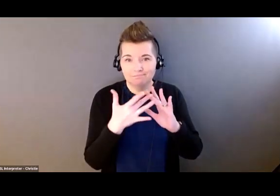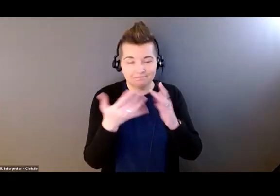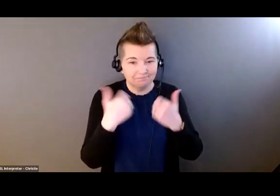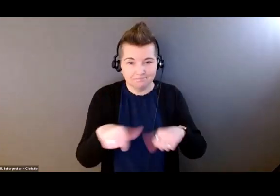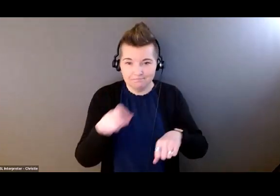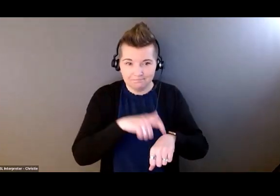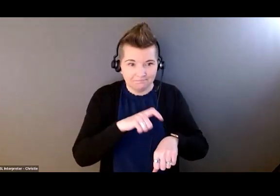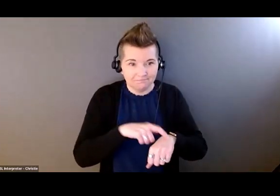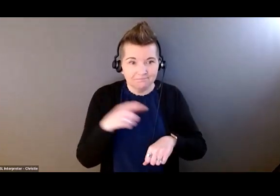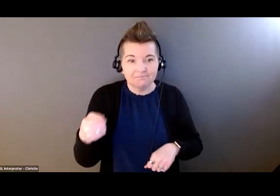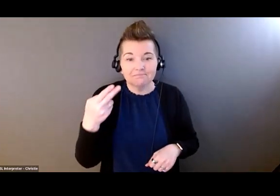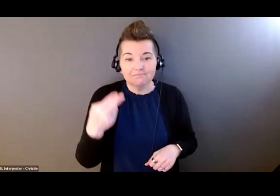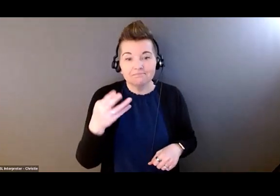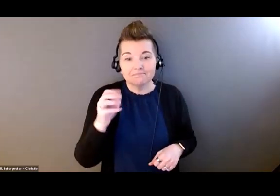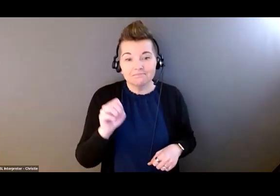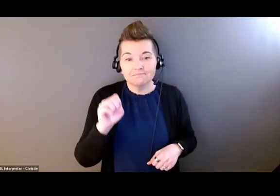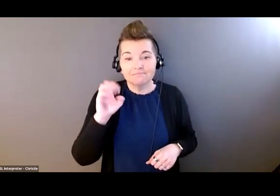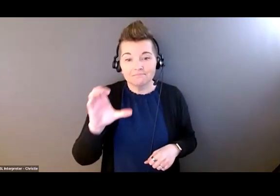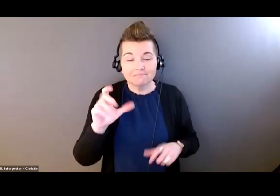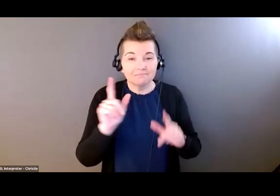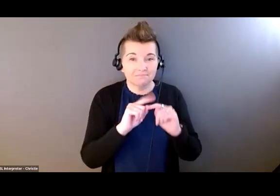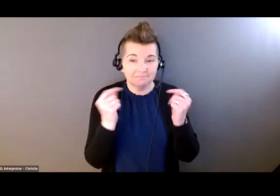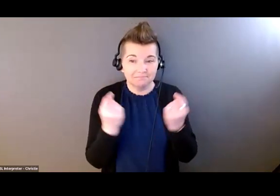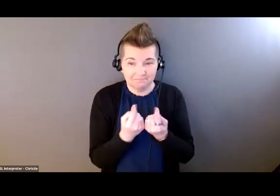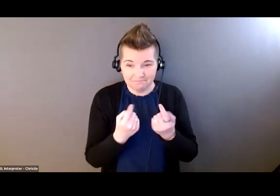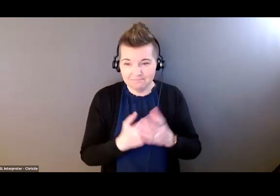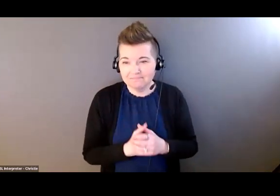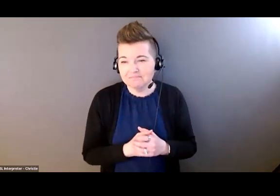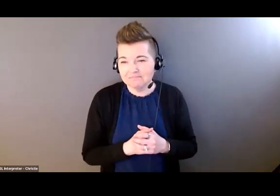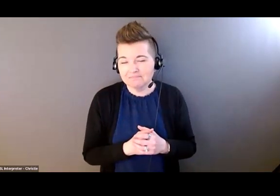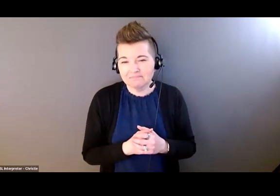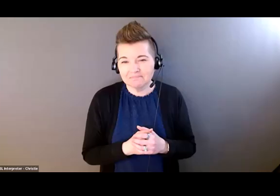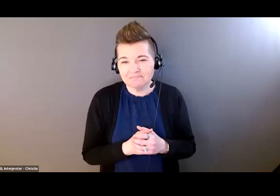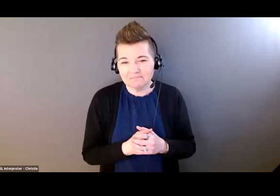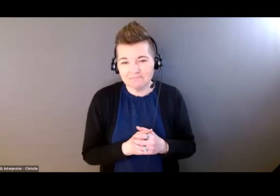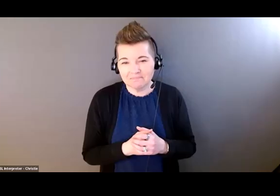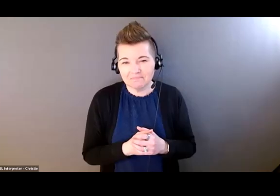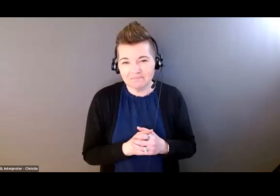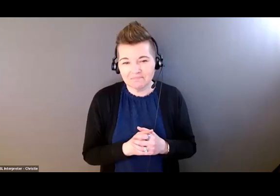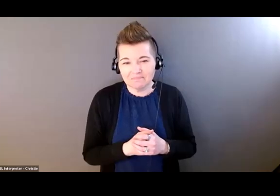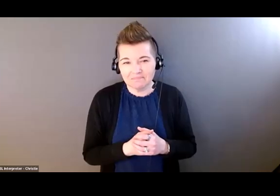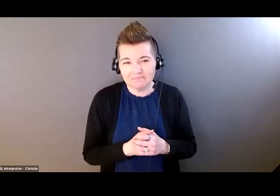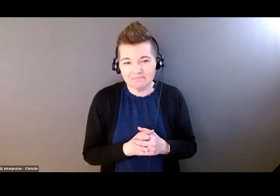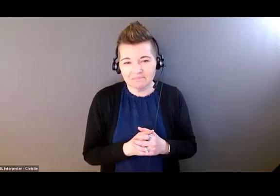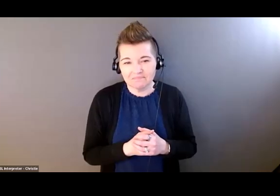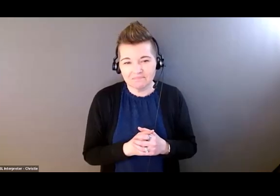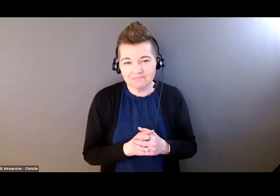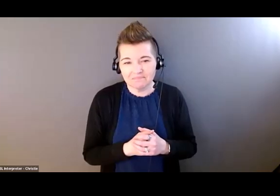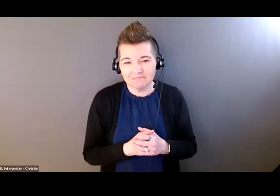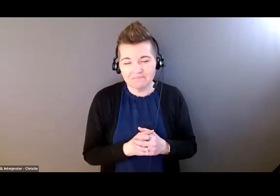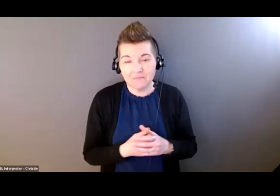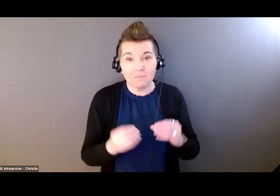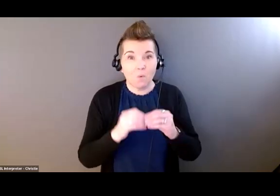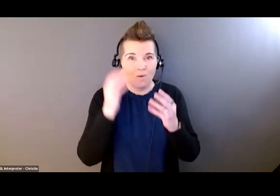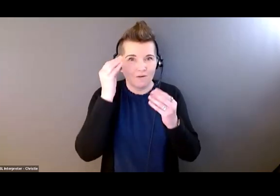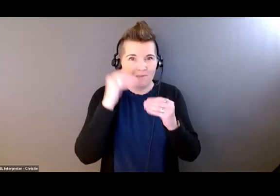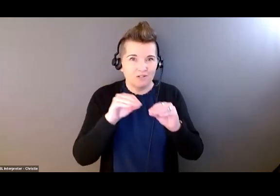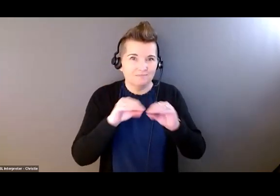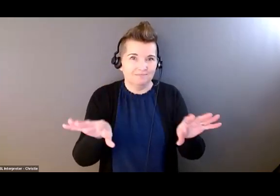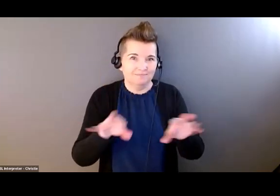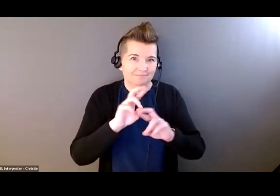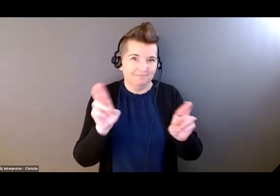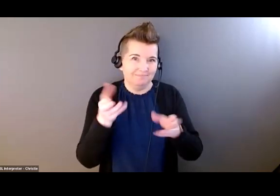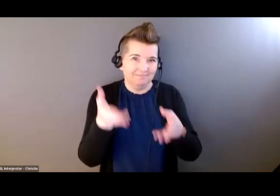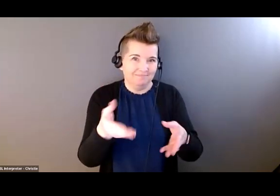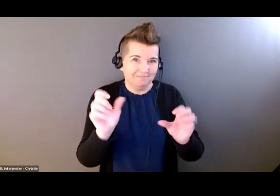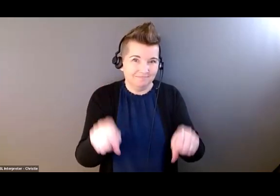equity and, like I said in the first place, this